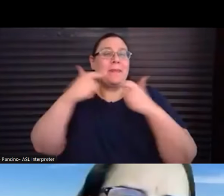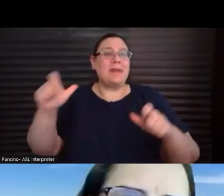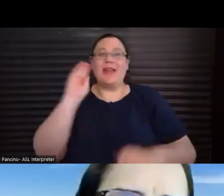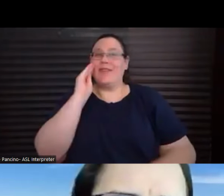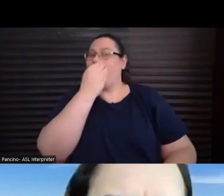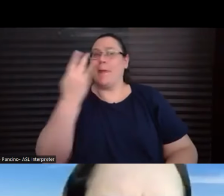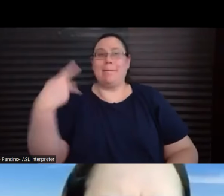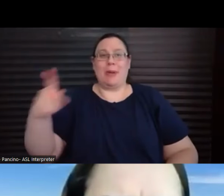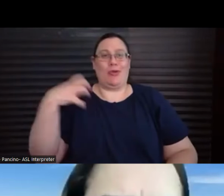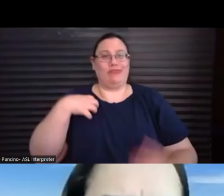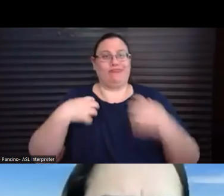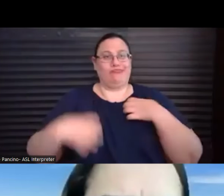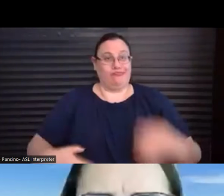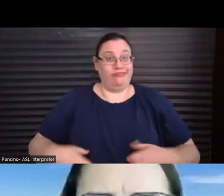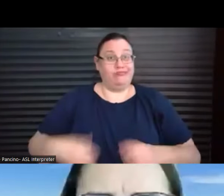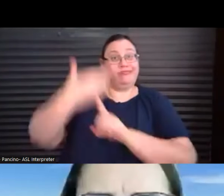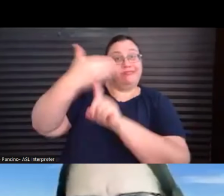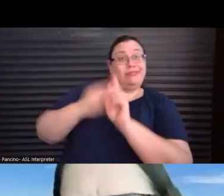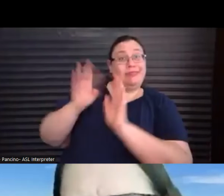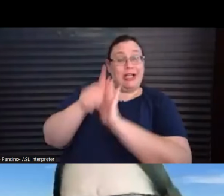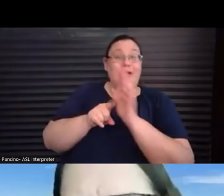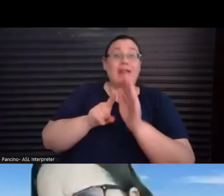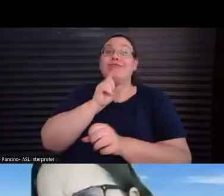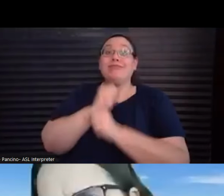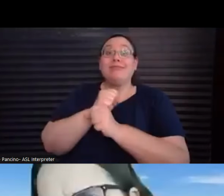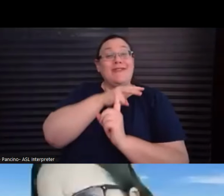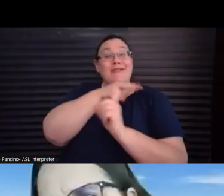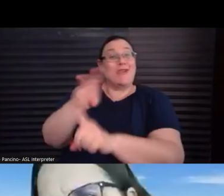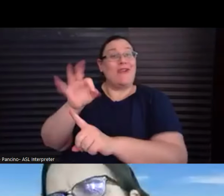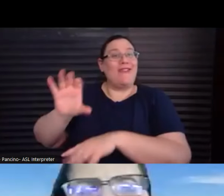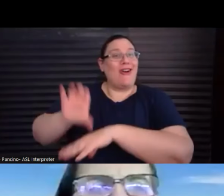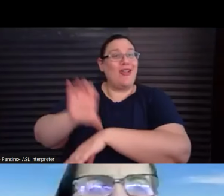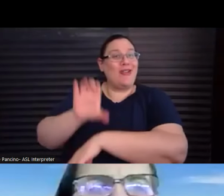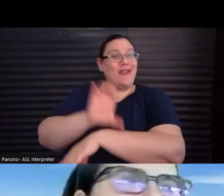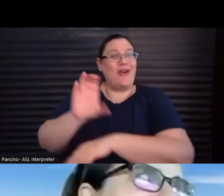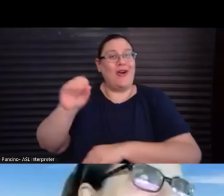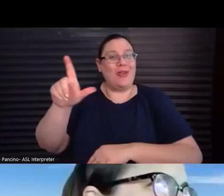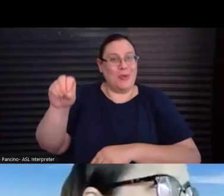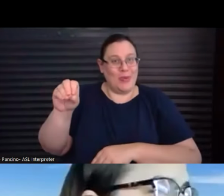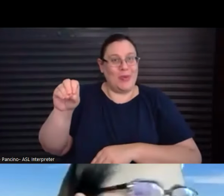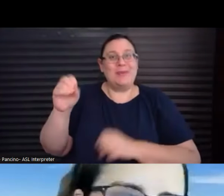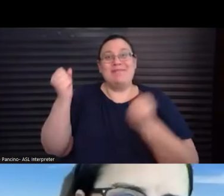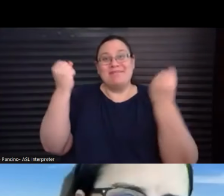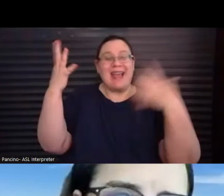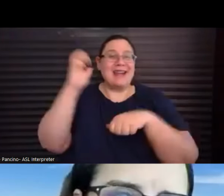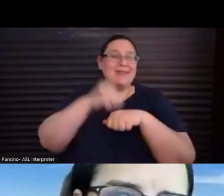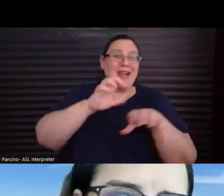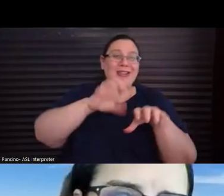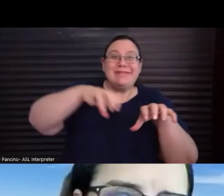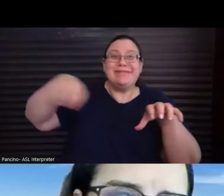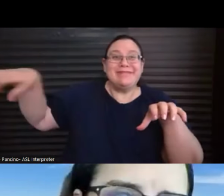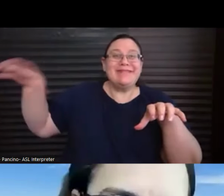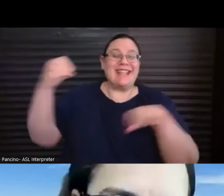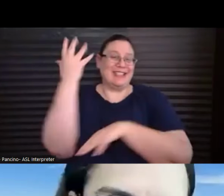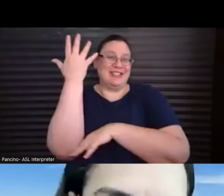My background is an authentic Colorado view featuring many mountains and